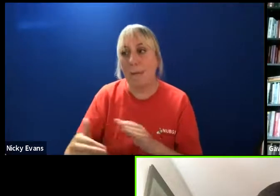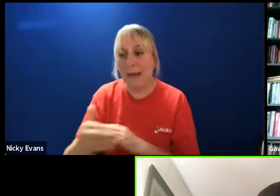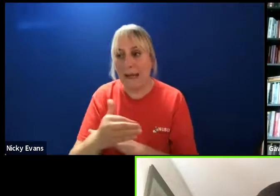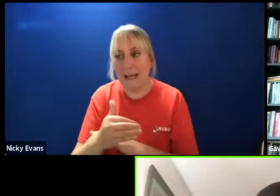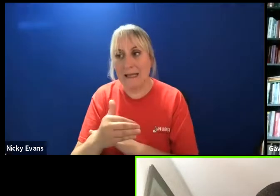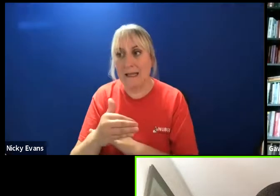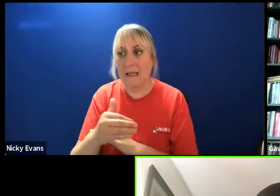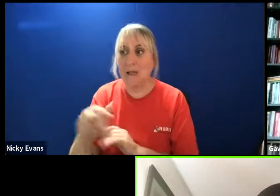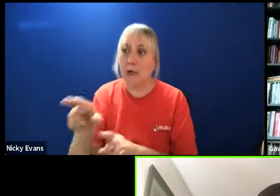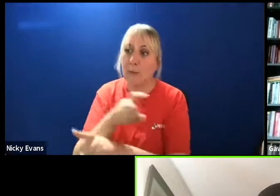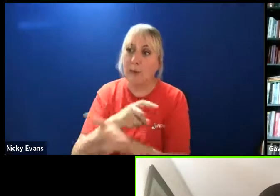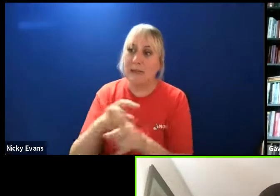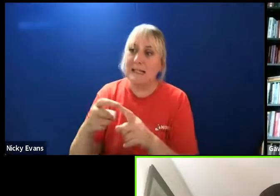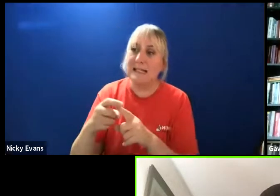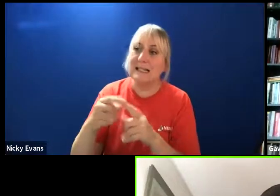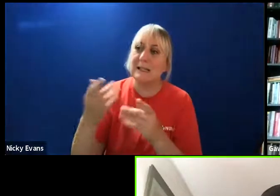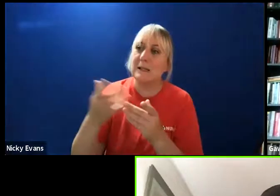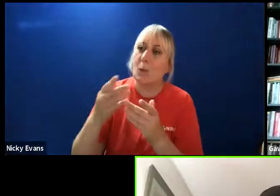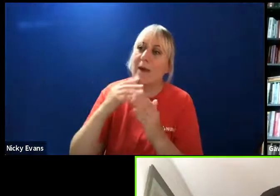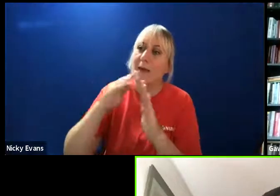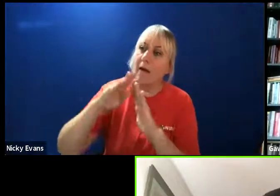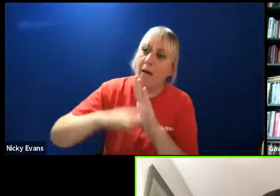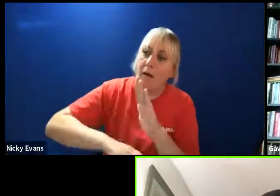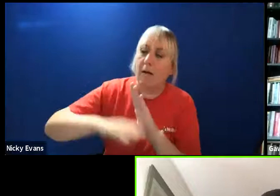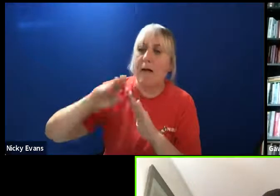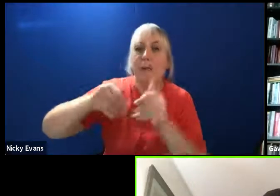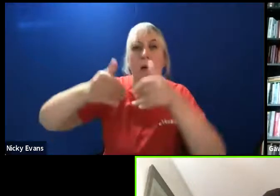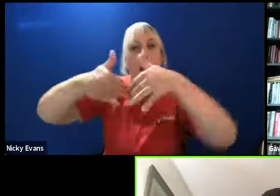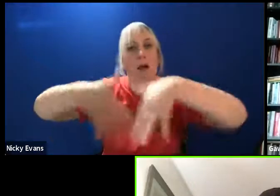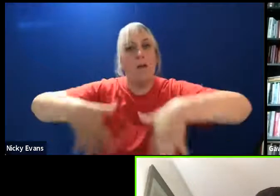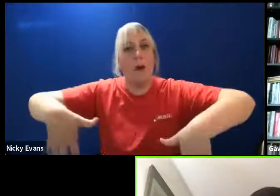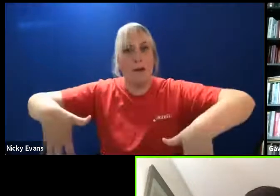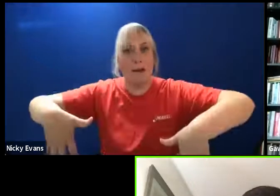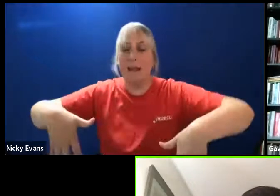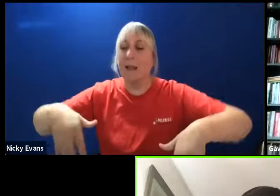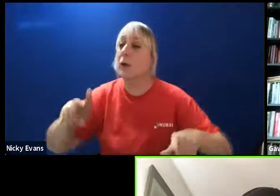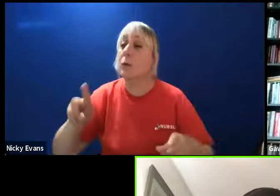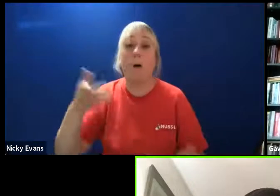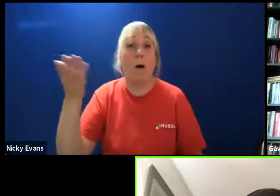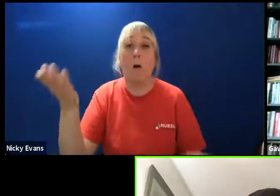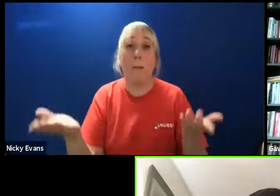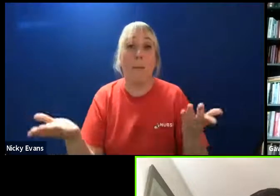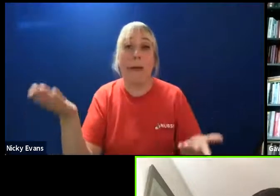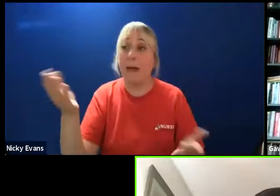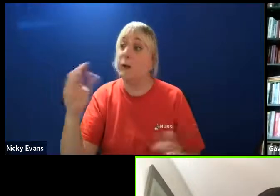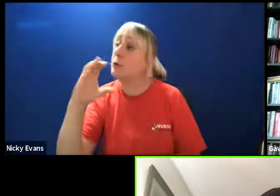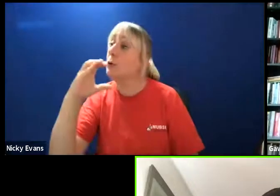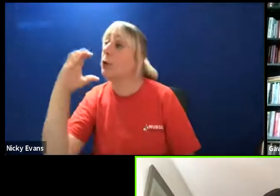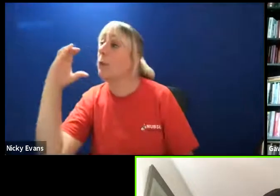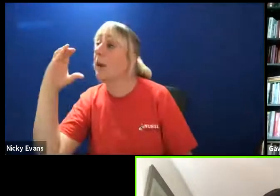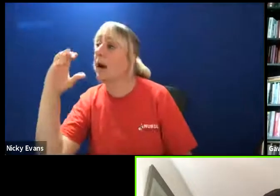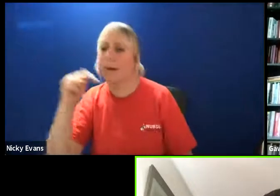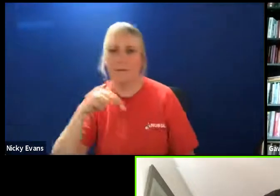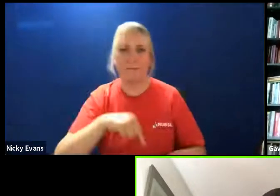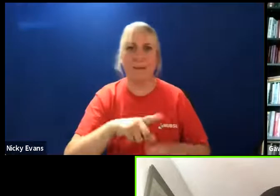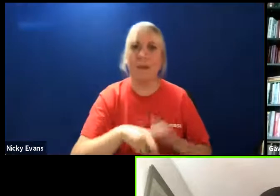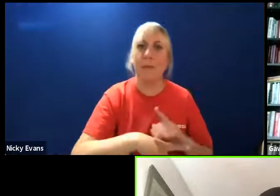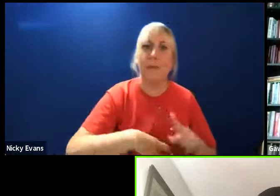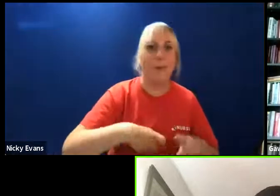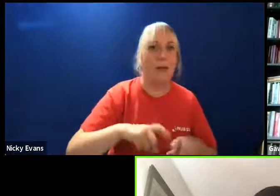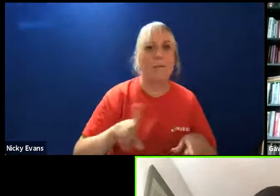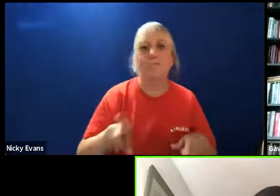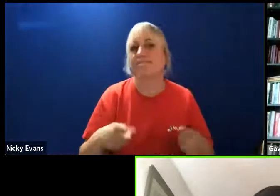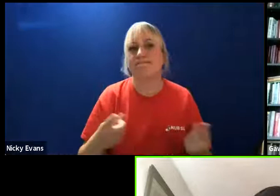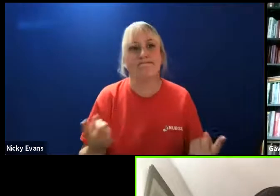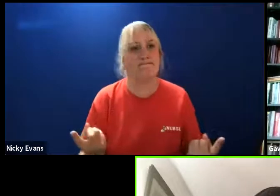Cuban society. But there is no direct comparison between that and the experiences within the